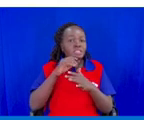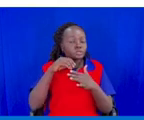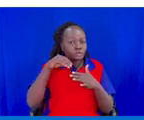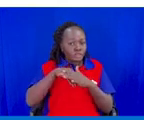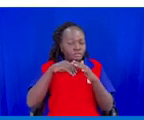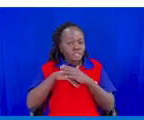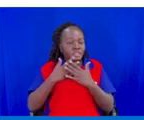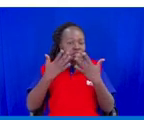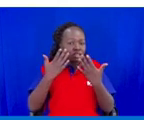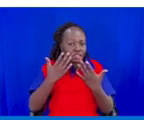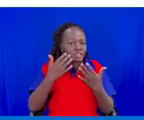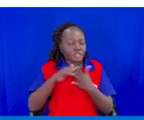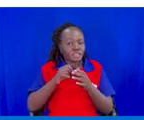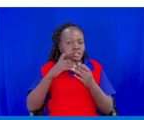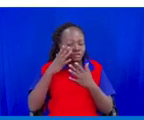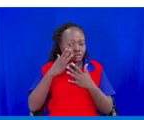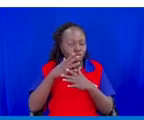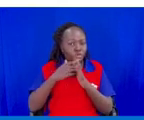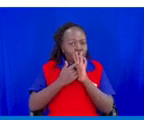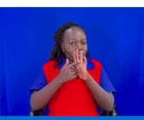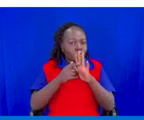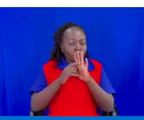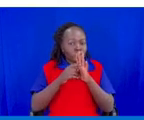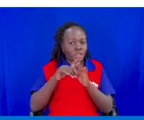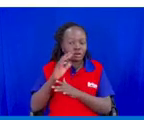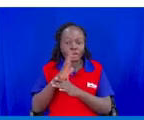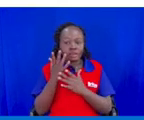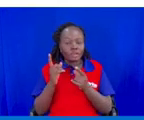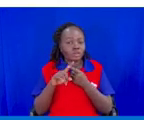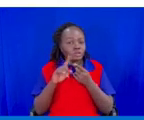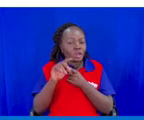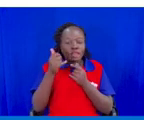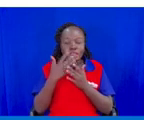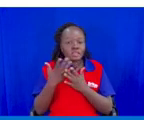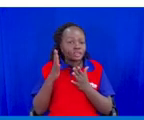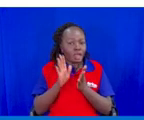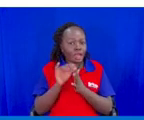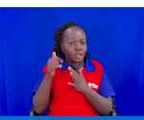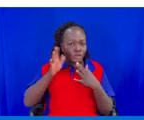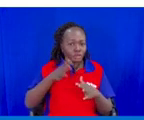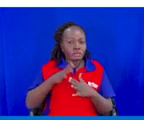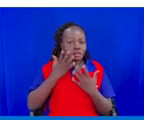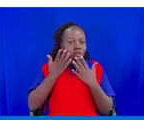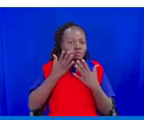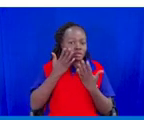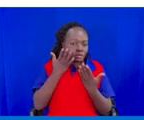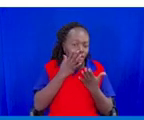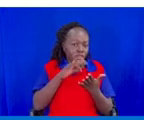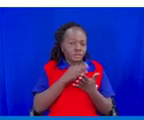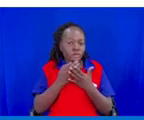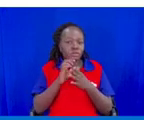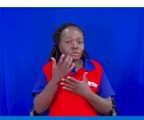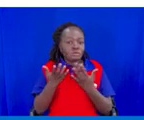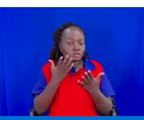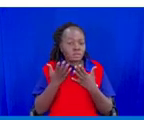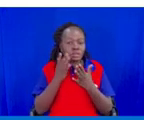a product that gives you exposure to the equity asset class, and that it's either the balanced fund or the equity fund,